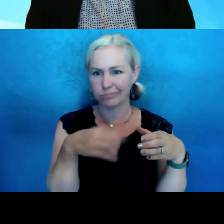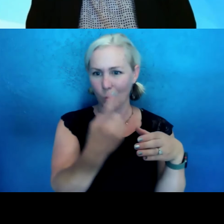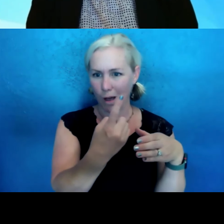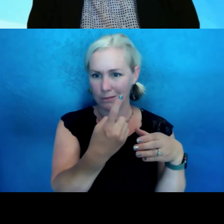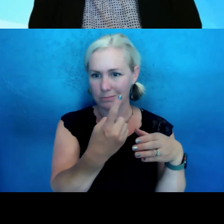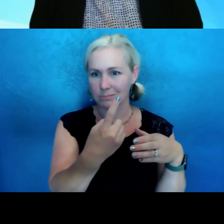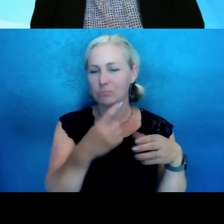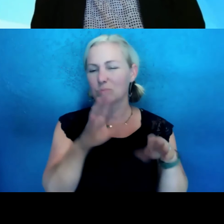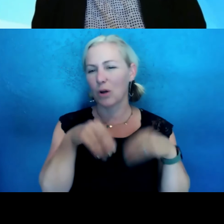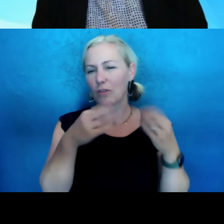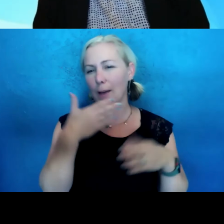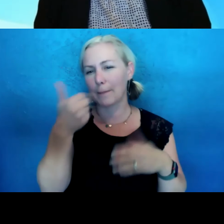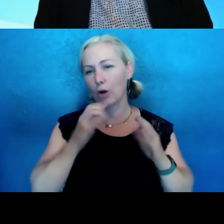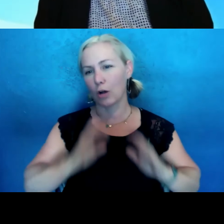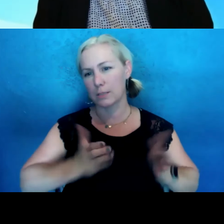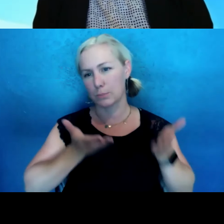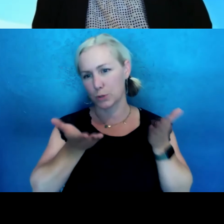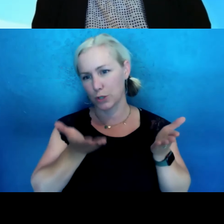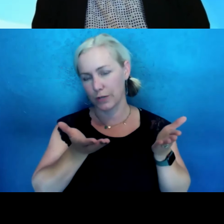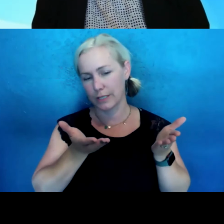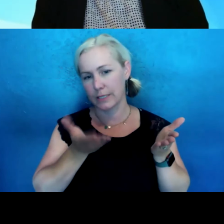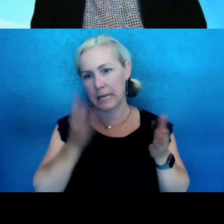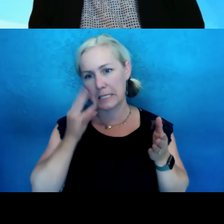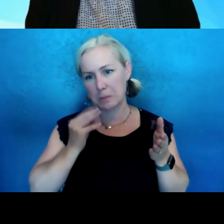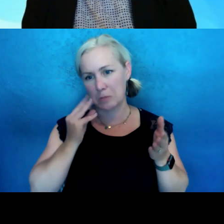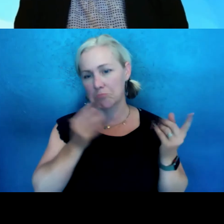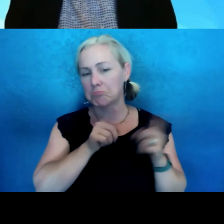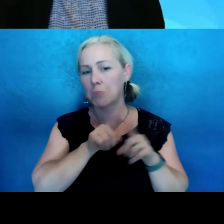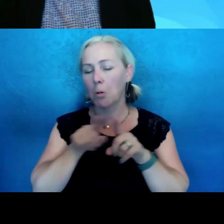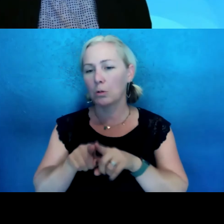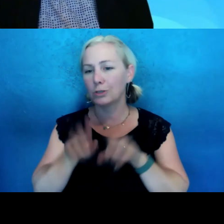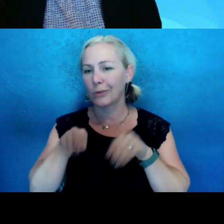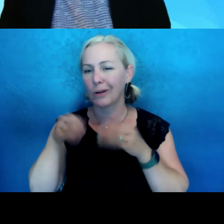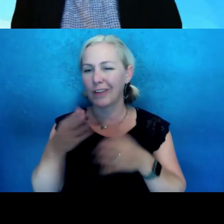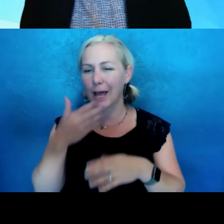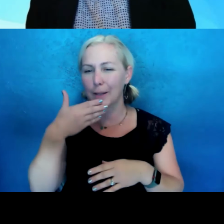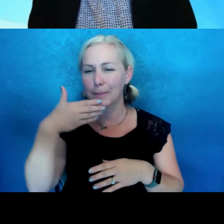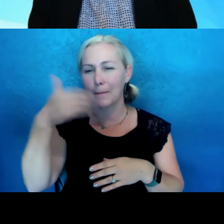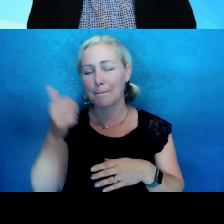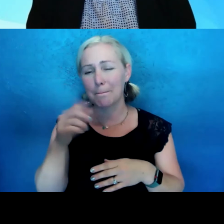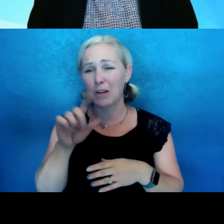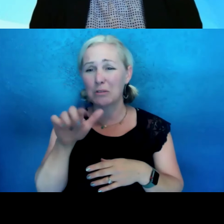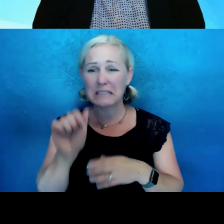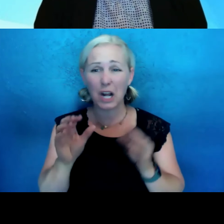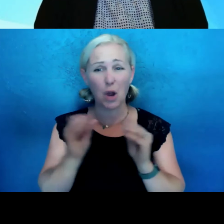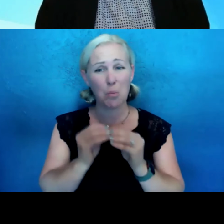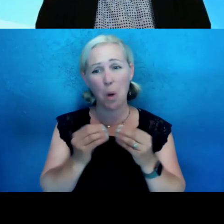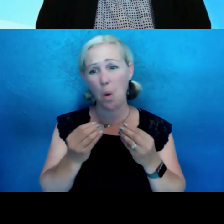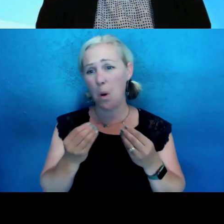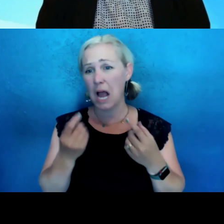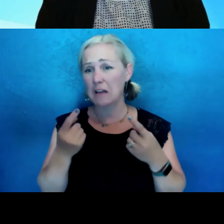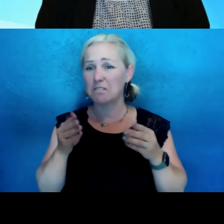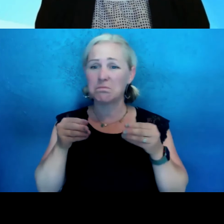better customer service experience and to also be able to provide better data and more efficient work. We